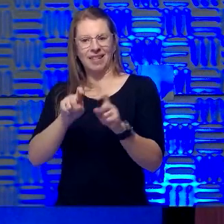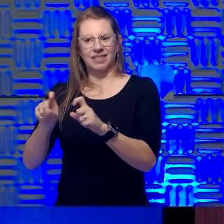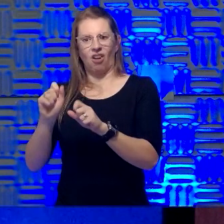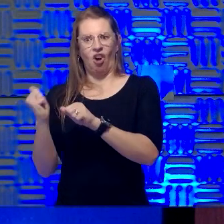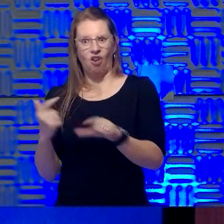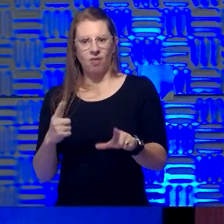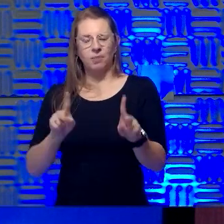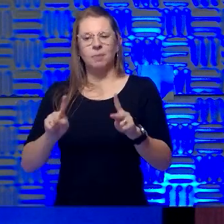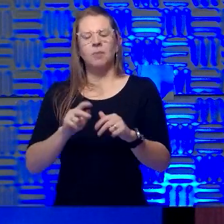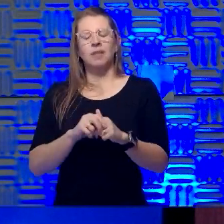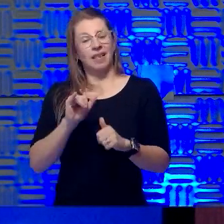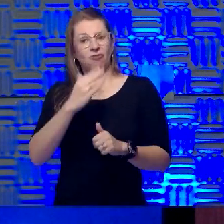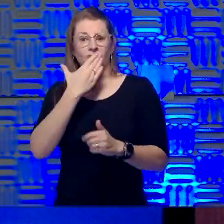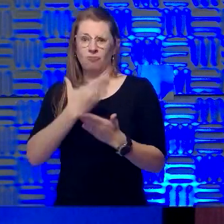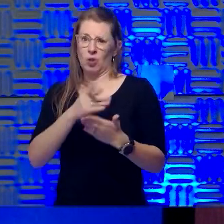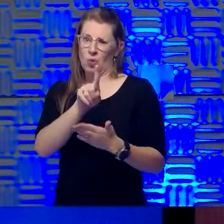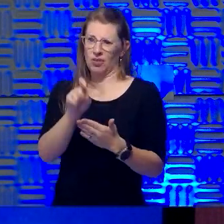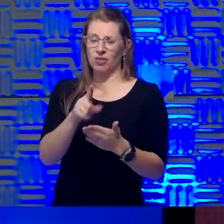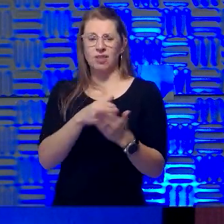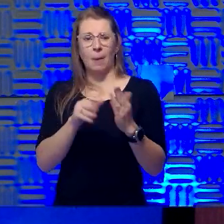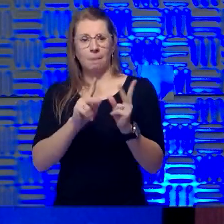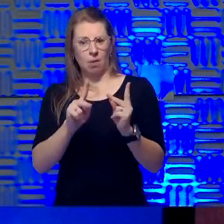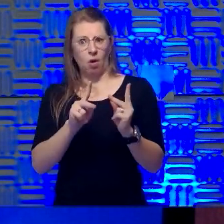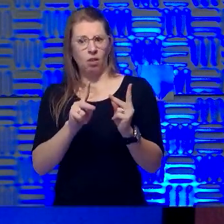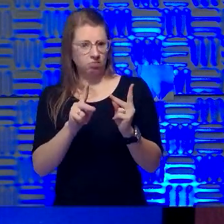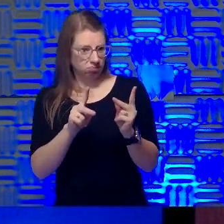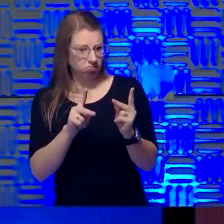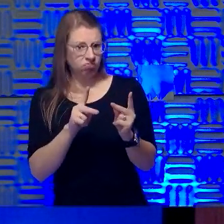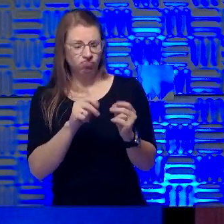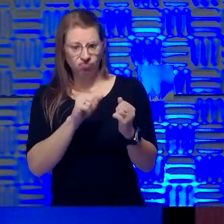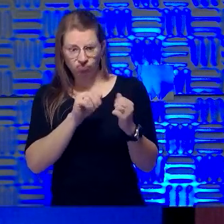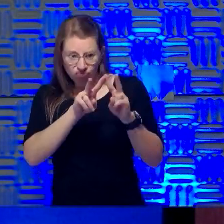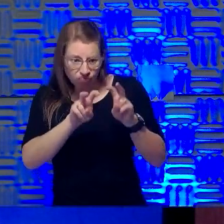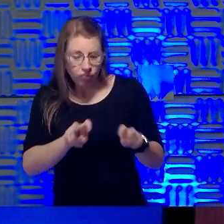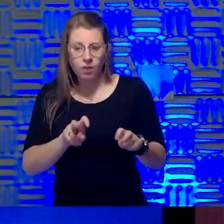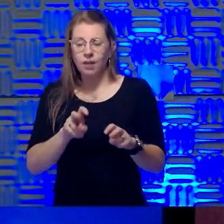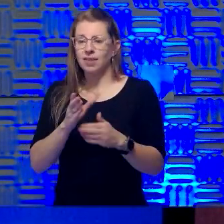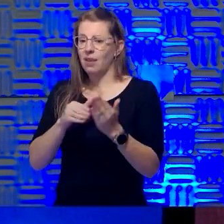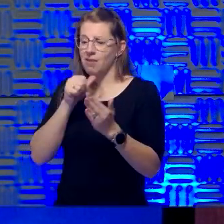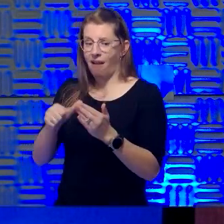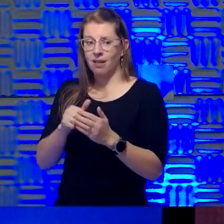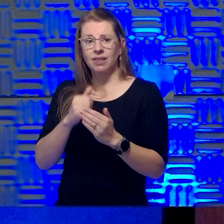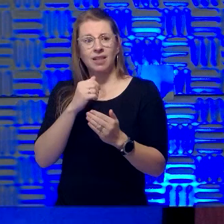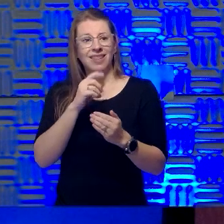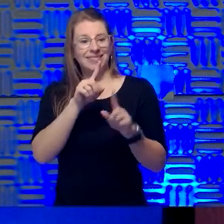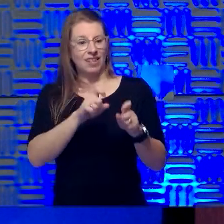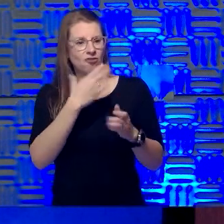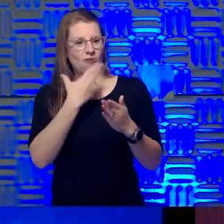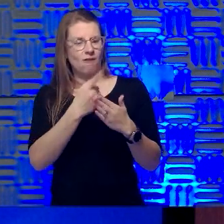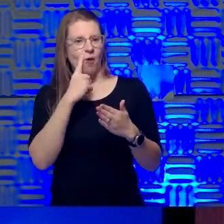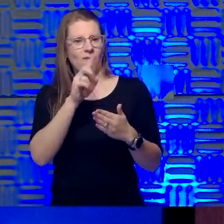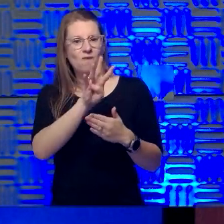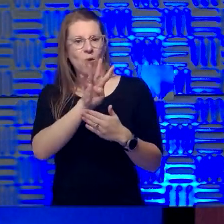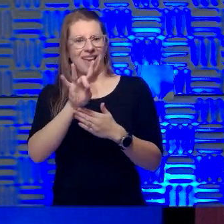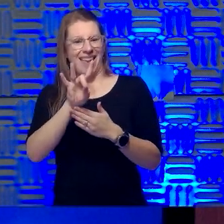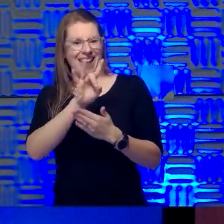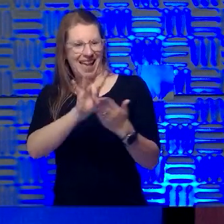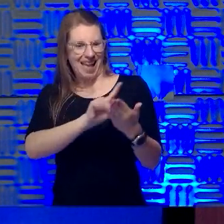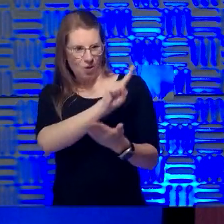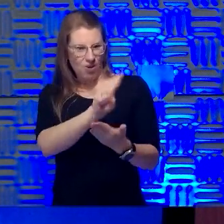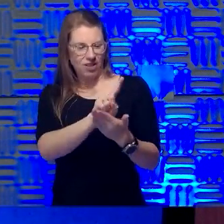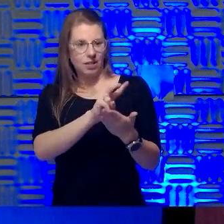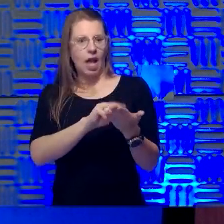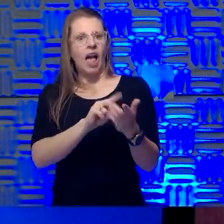kind of one that some people are moving to and some people aren't. The problem is that test is good for 48 hours, and you'd have to test everybody again. And I think